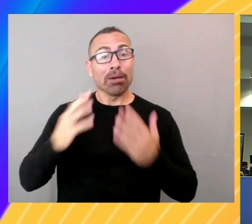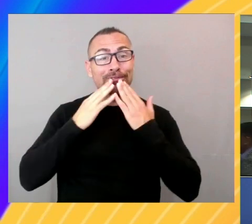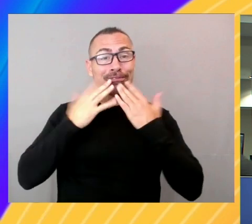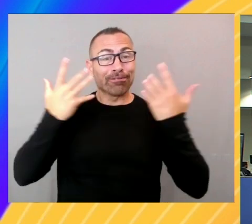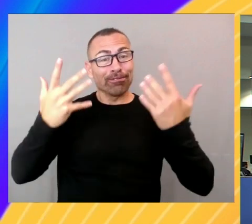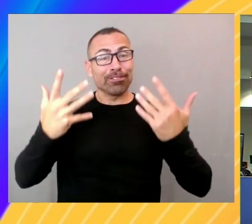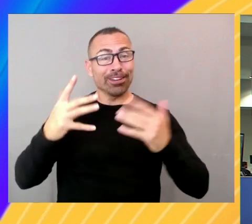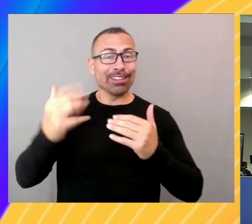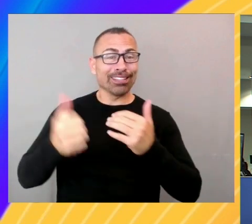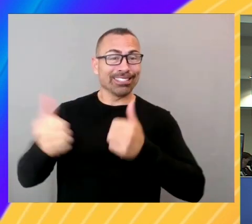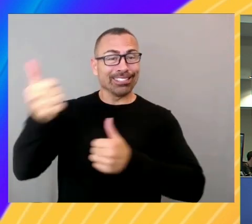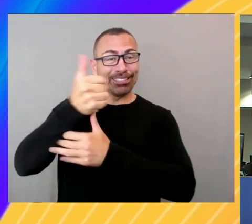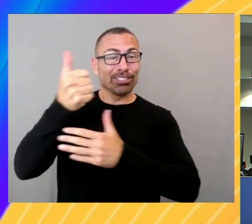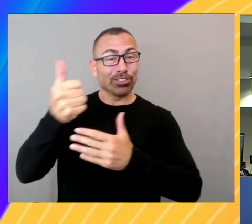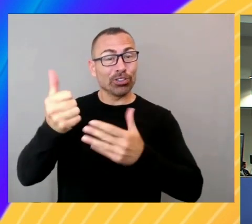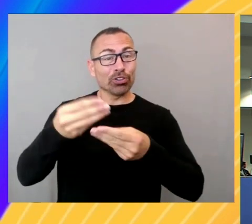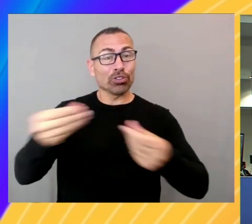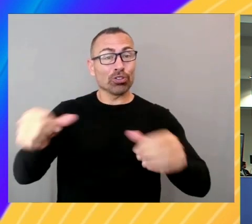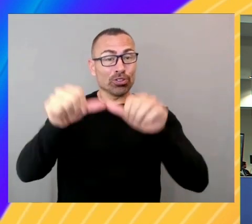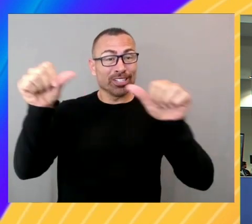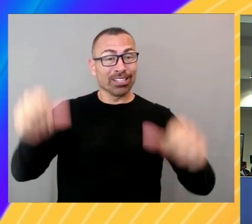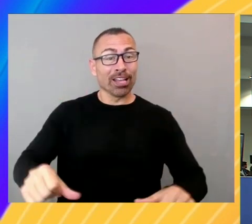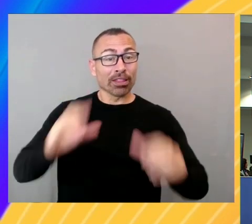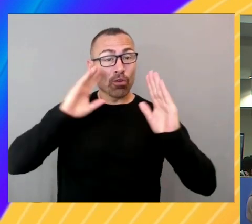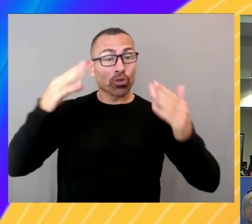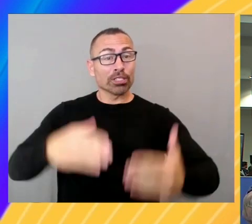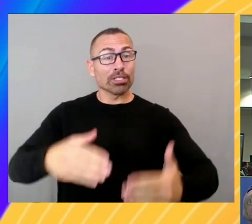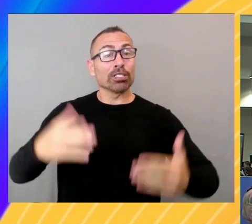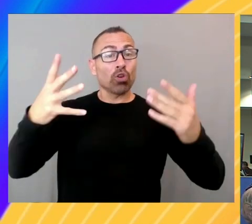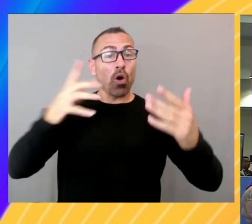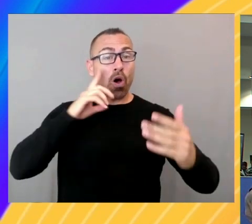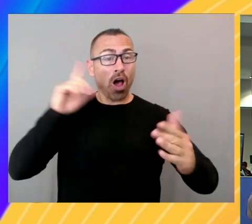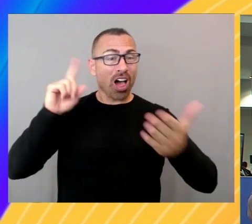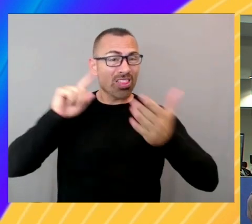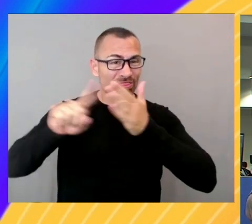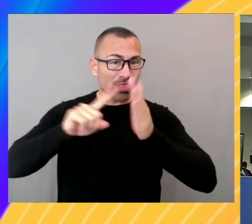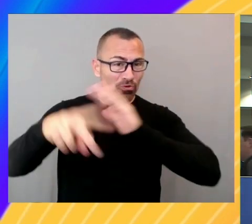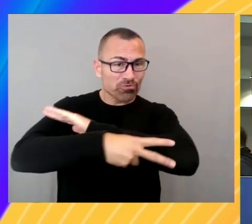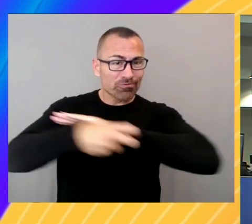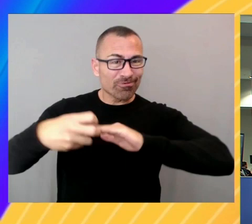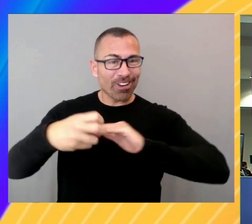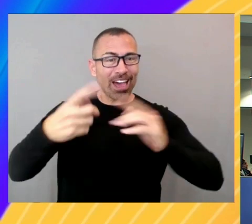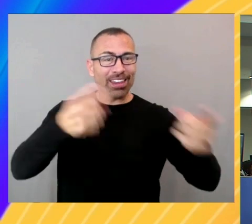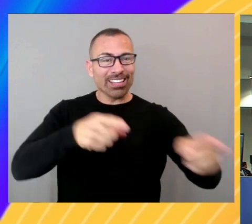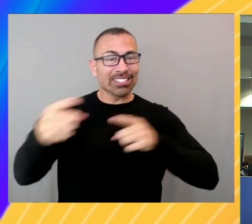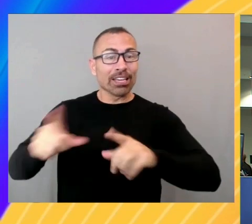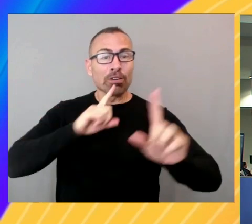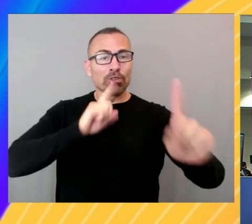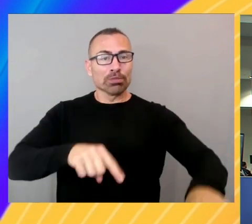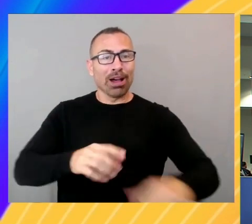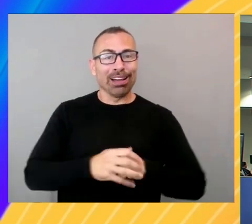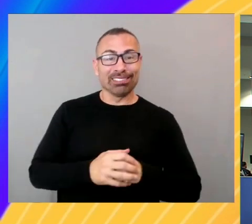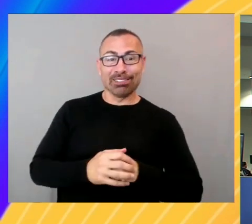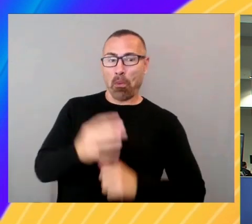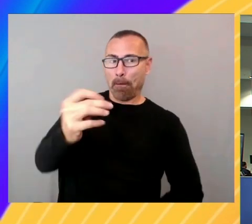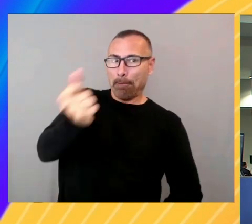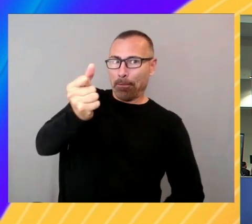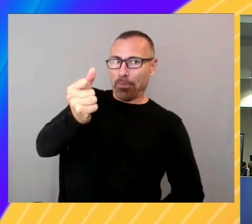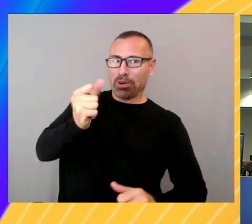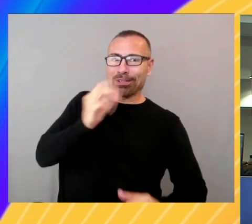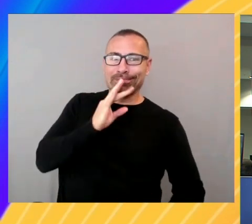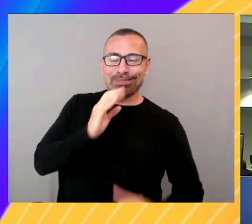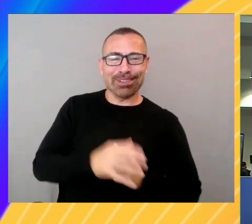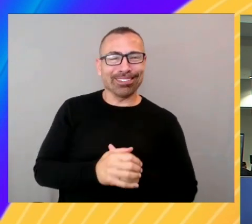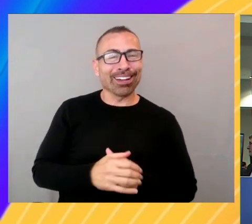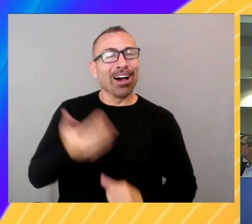incident response. Time that one, Aaron. I dare ya. I am Kyle Dickinson once again, and I am joined by a new host. You see that Jeff